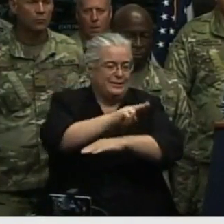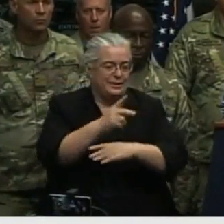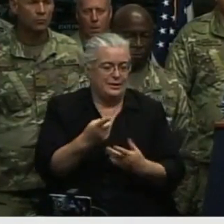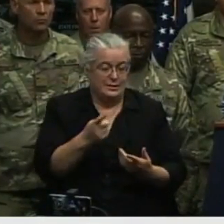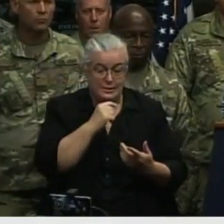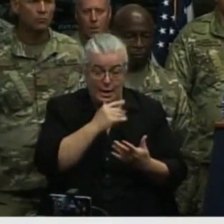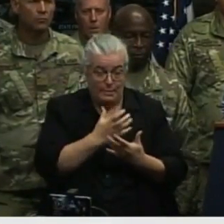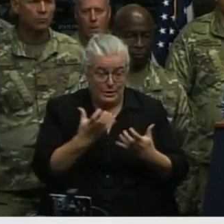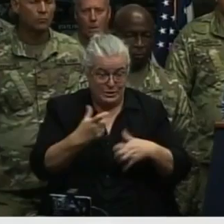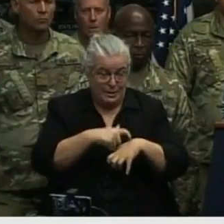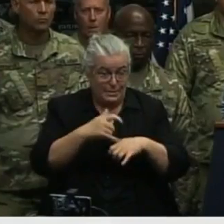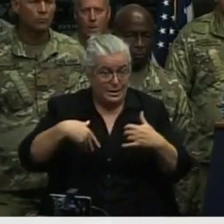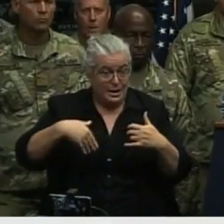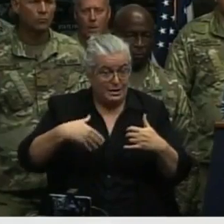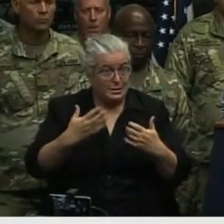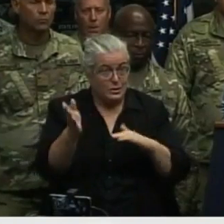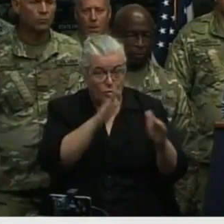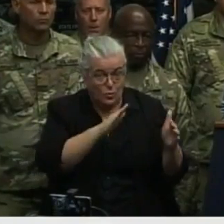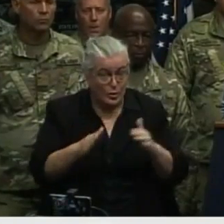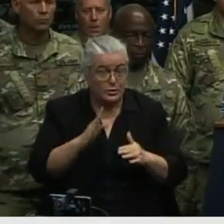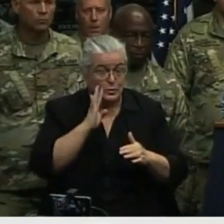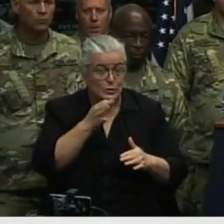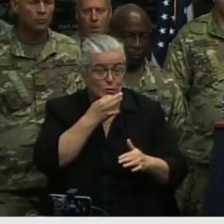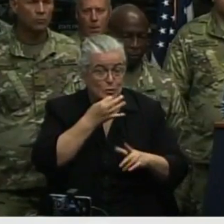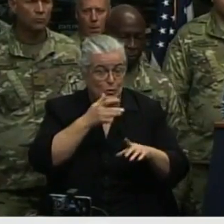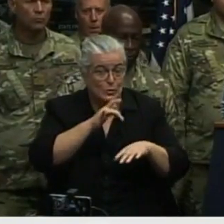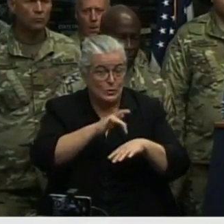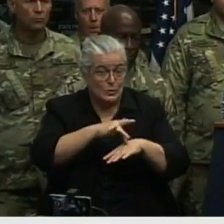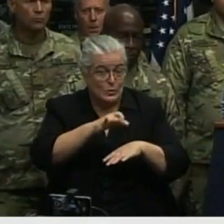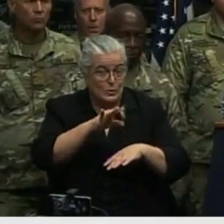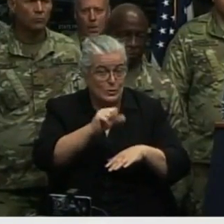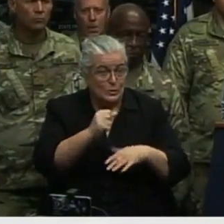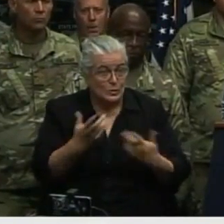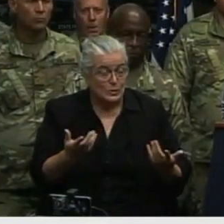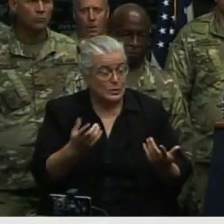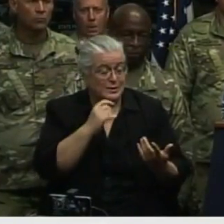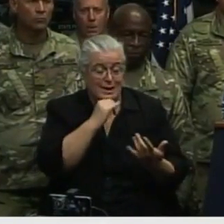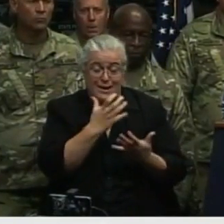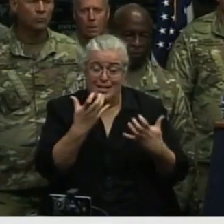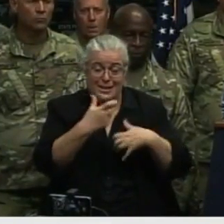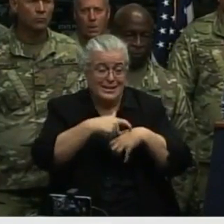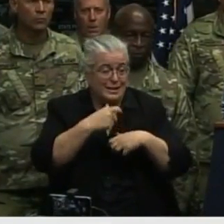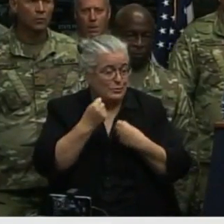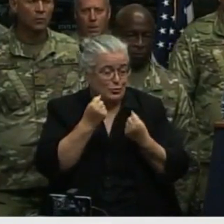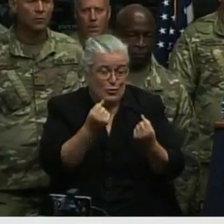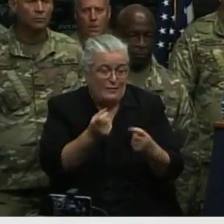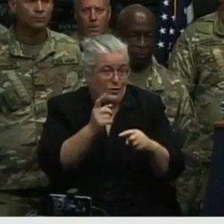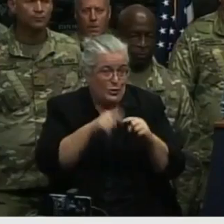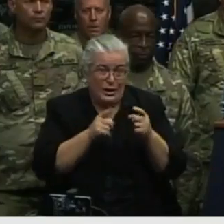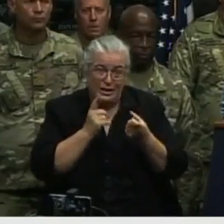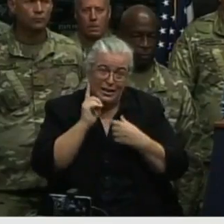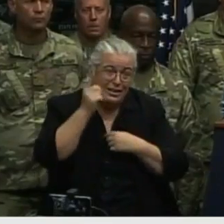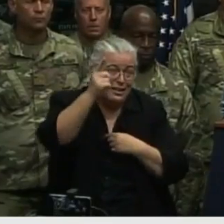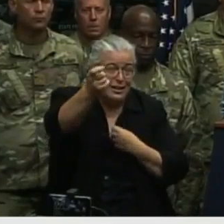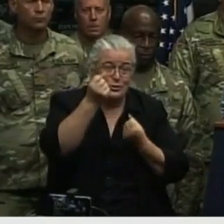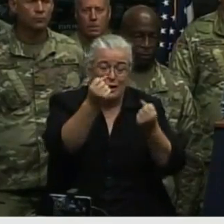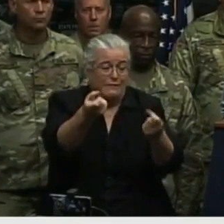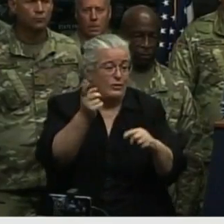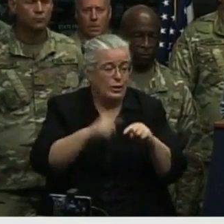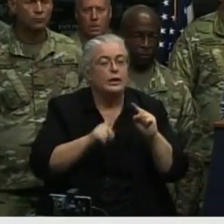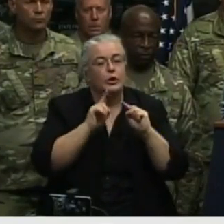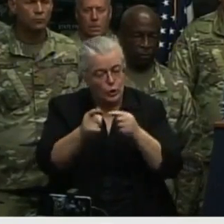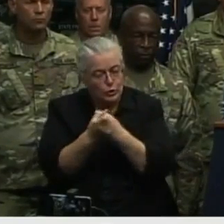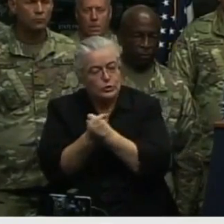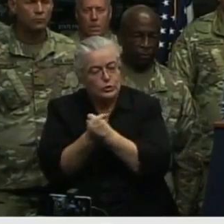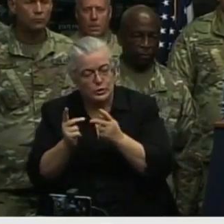left because the winds are coming. There's not going to be a lot of time now to be able to drive very far. So you got to get to the shelter. You can